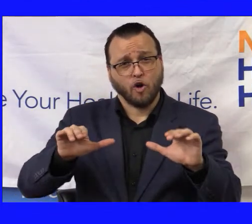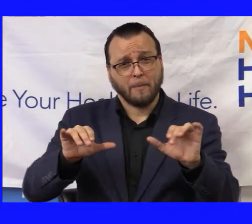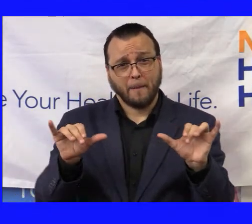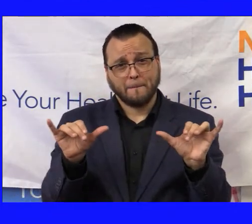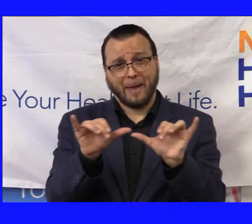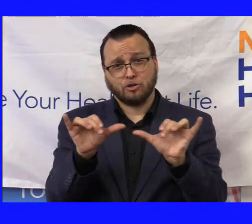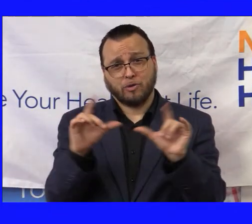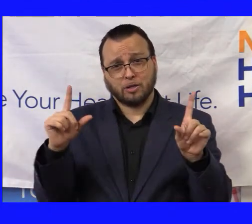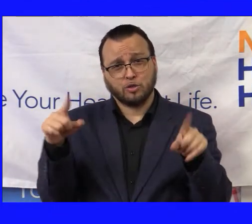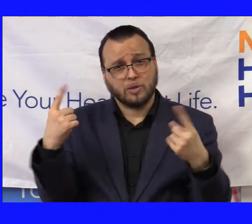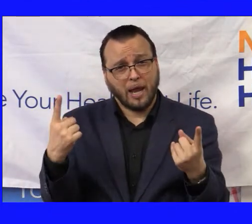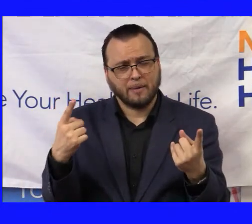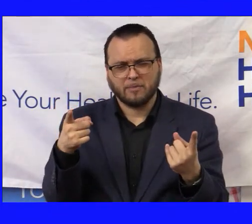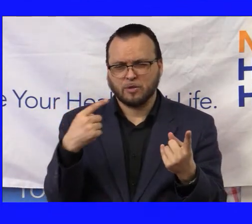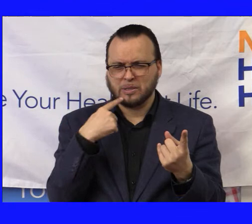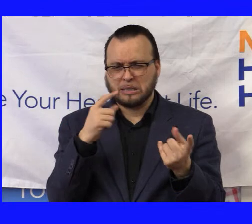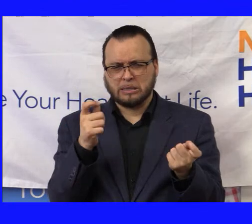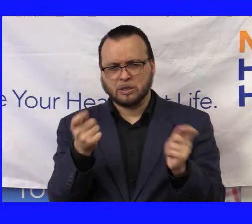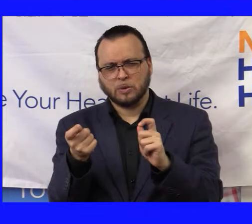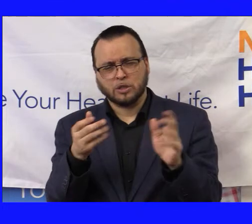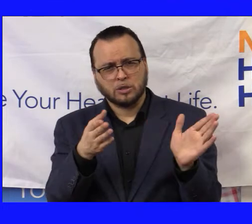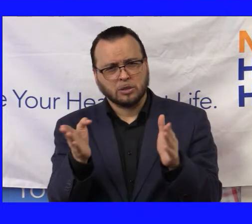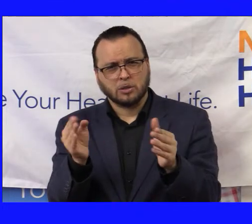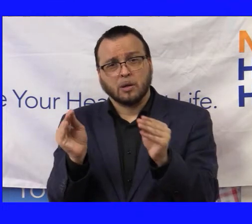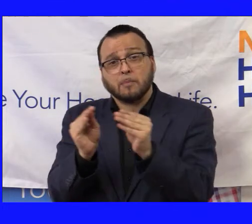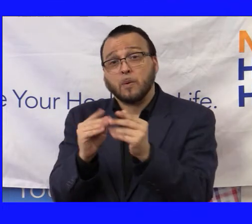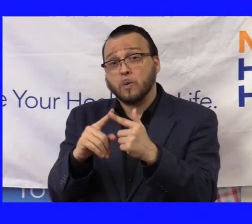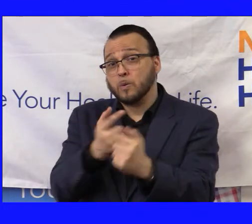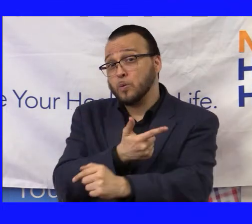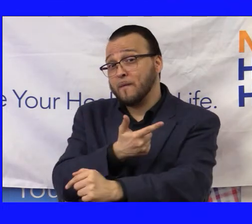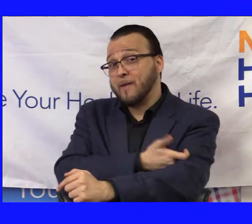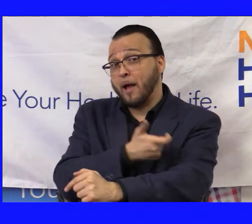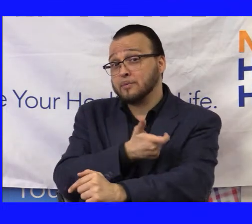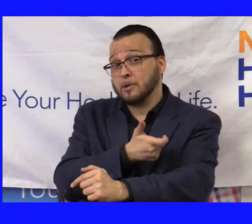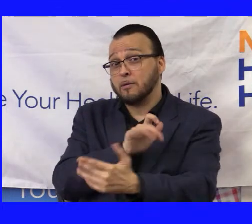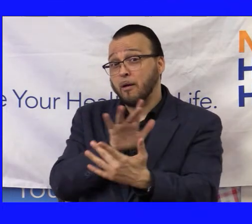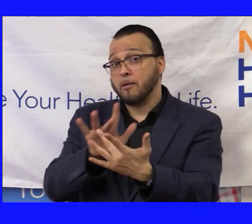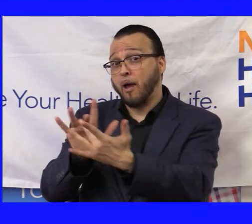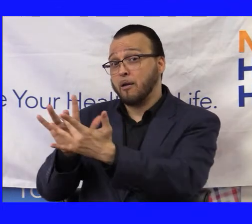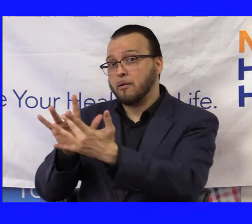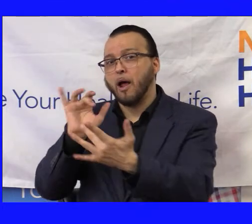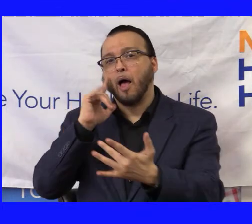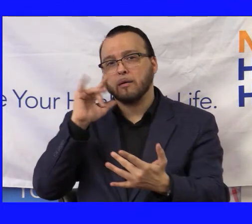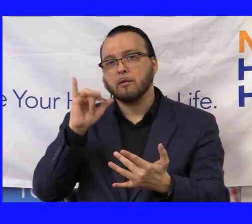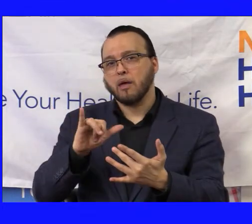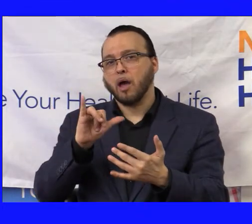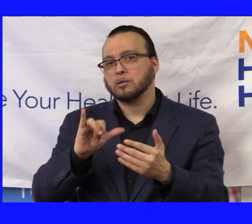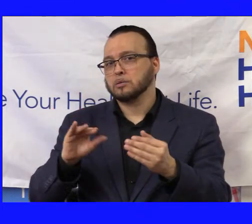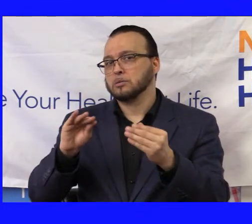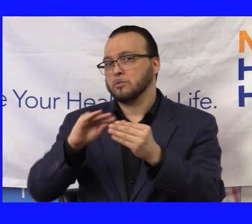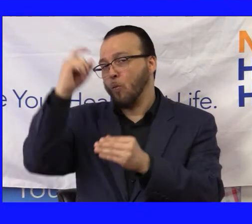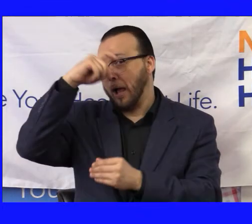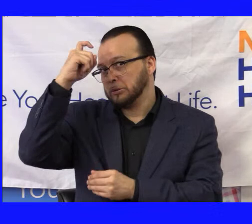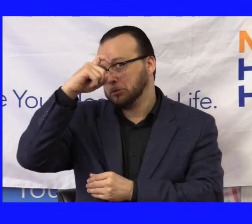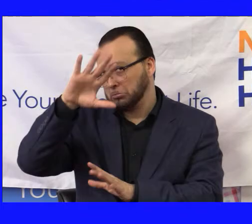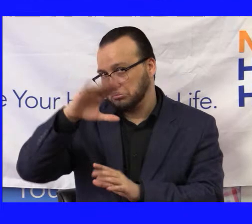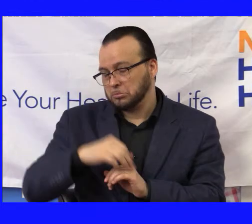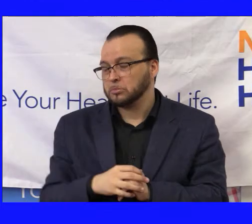now switching more to vaccination canvassing, which I think is a wise idea. But you've got